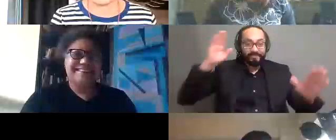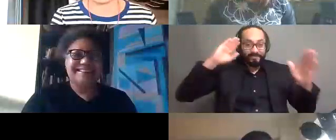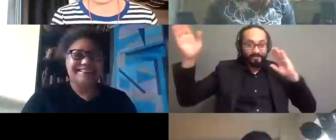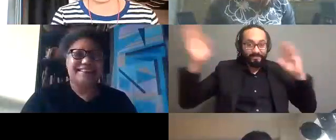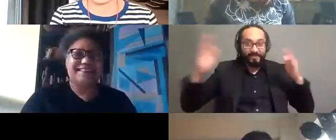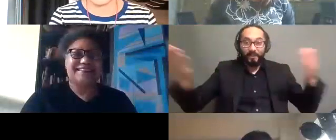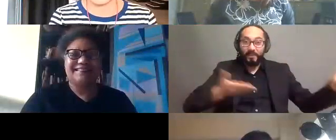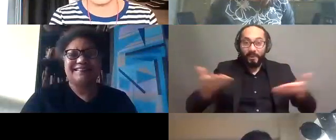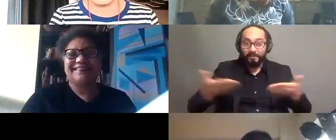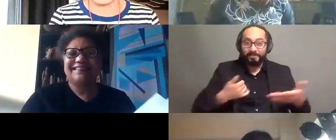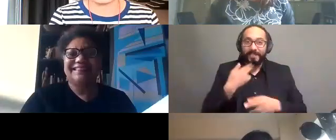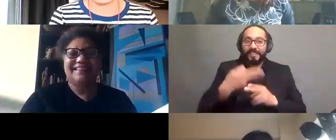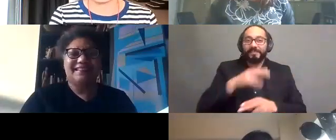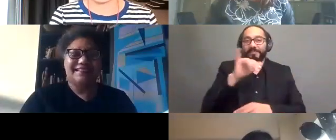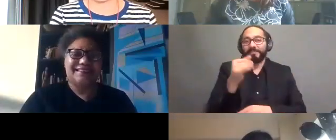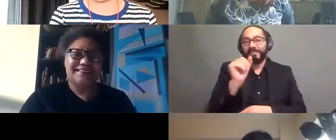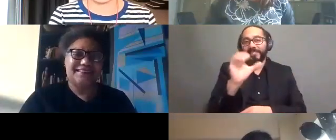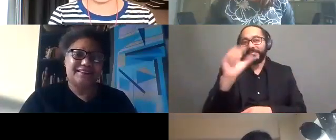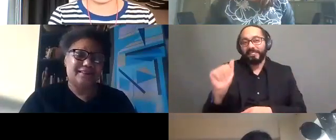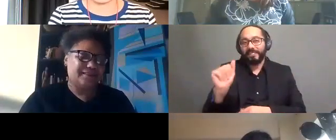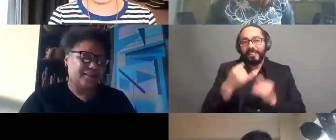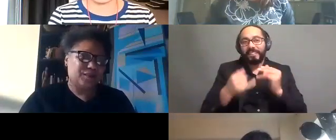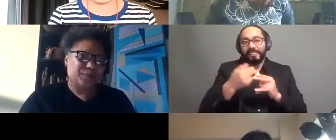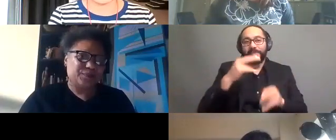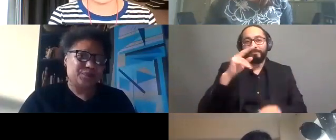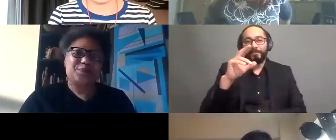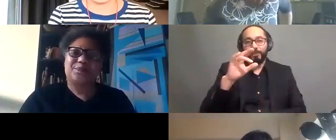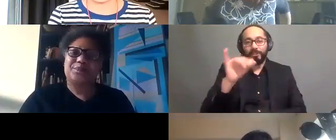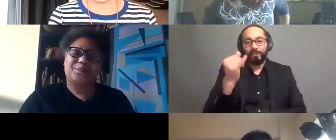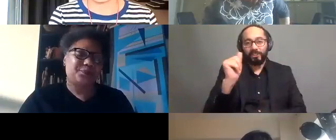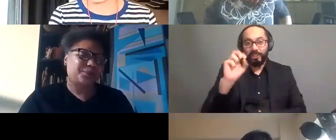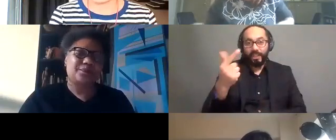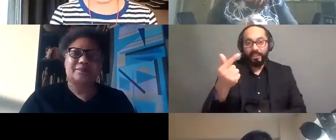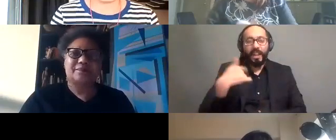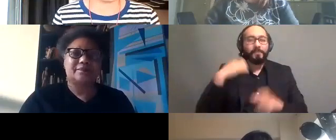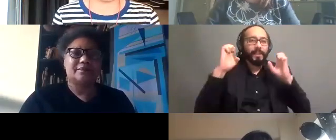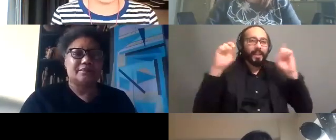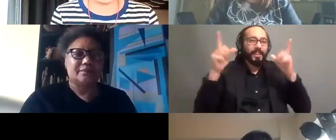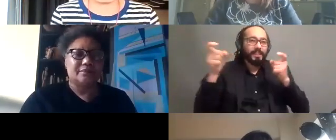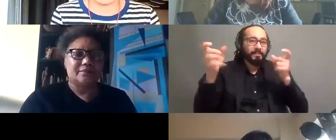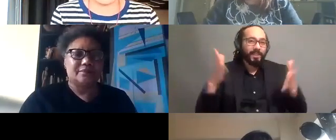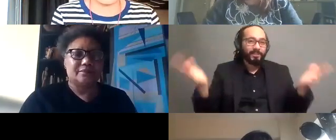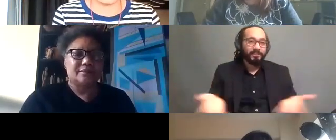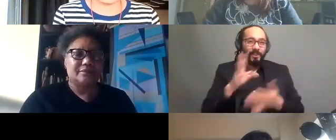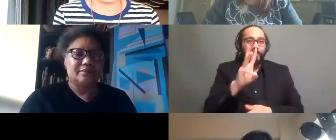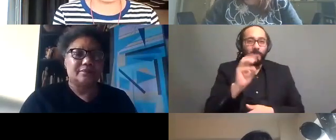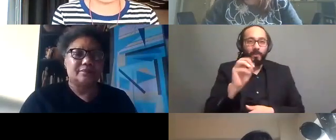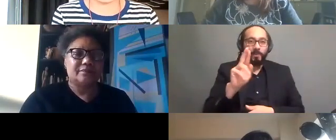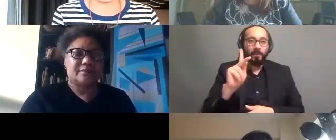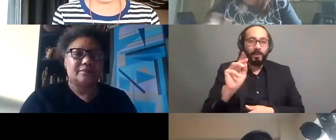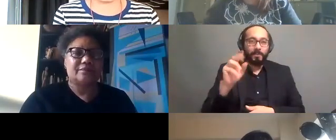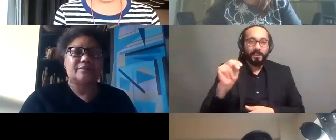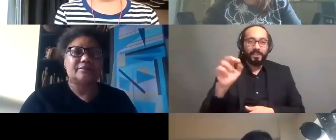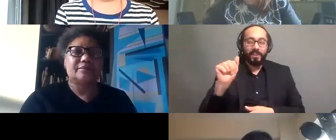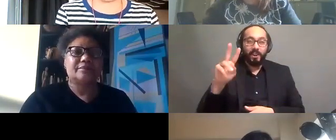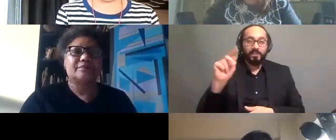My name is Jessica Jang. I'm the education manager at Workman Arts. I'd like to welcome you to Resistant Bodies, the